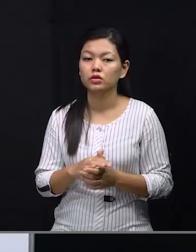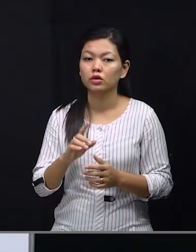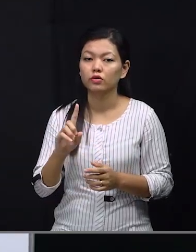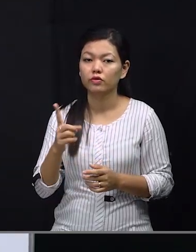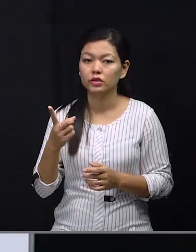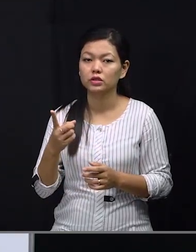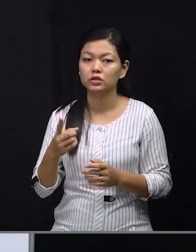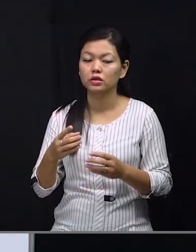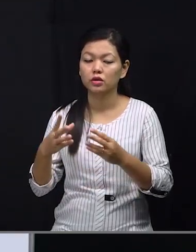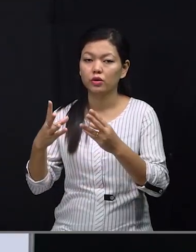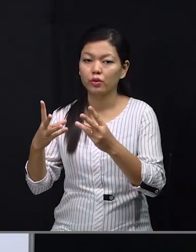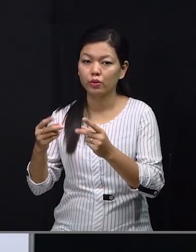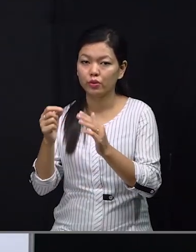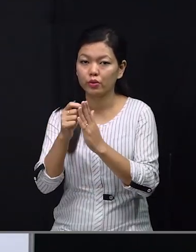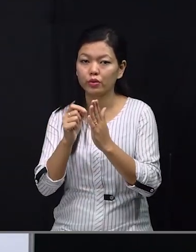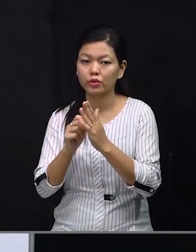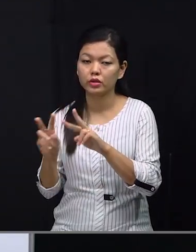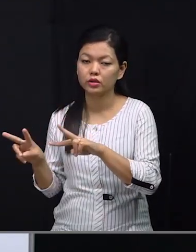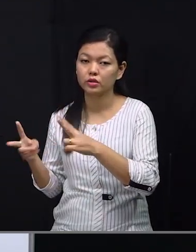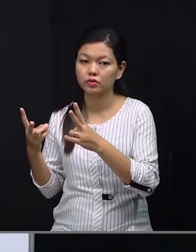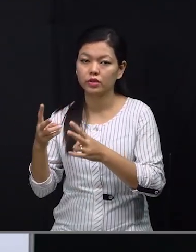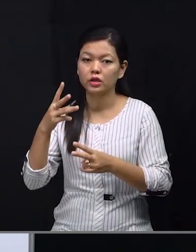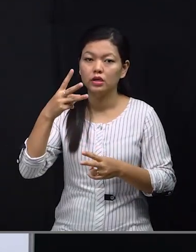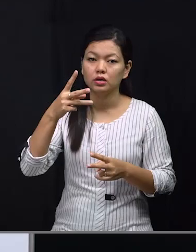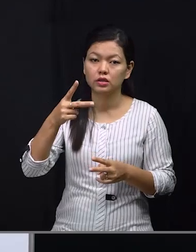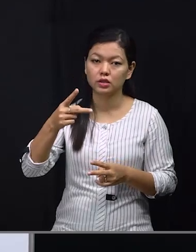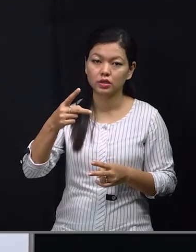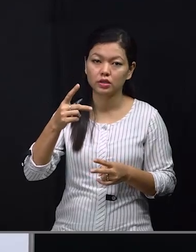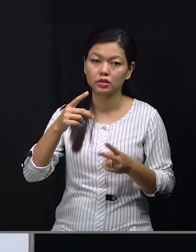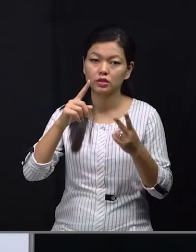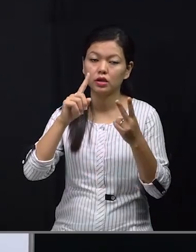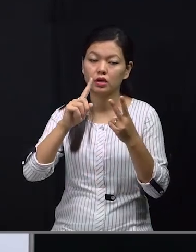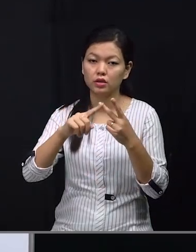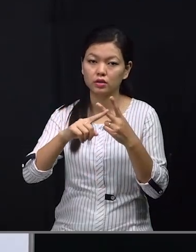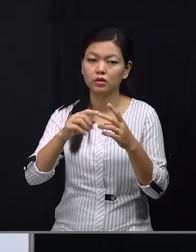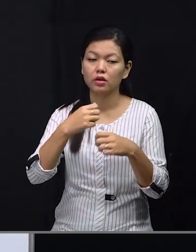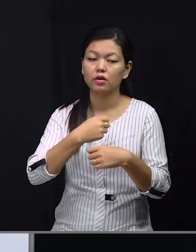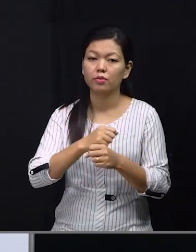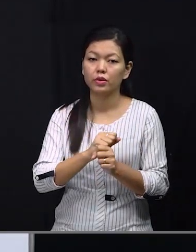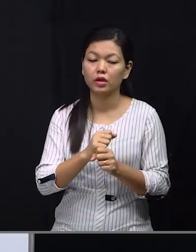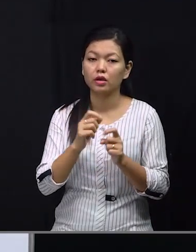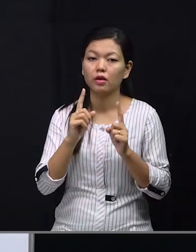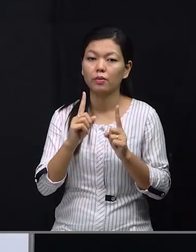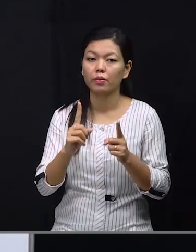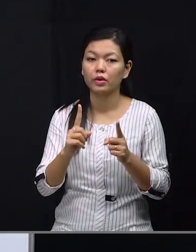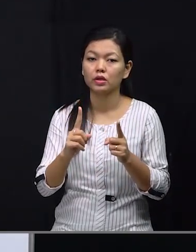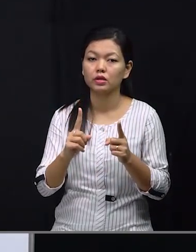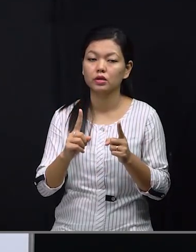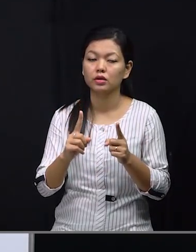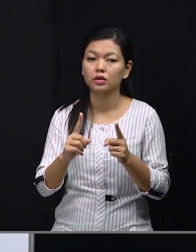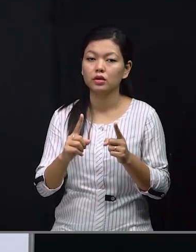The second point is that hydroarenes can also be prepared, but the reaction is